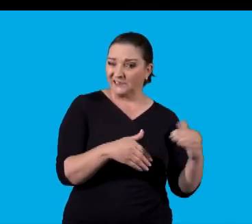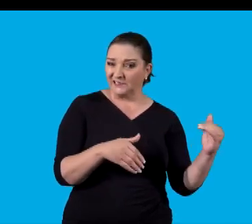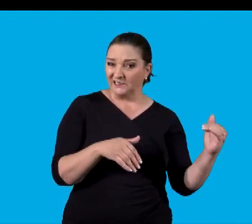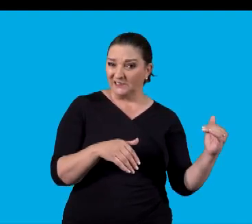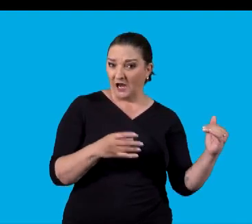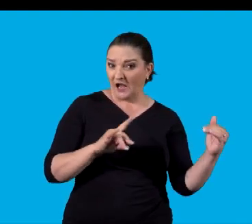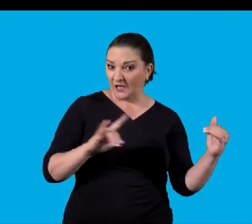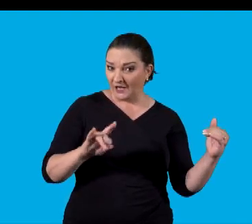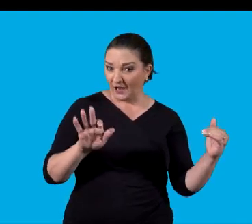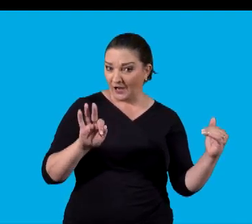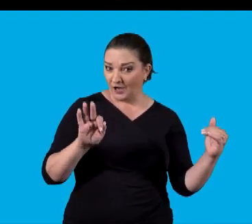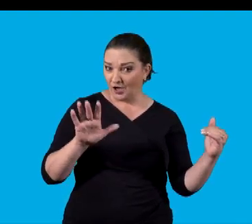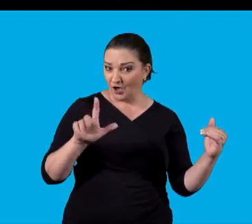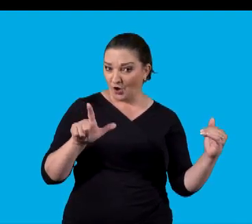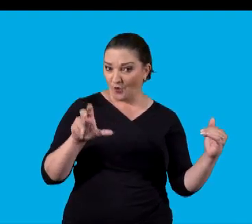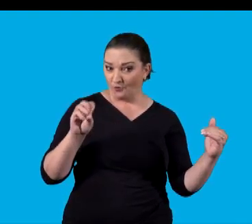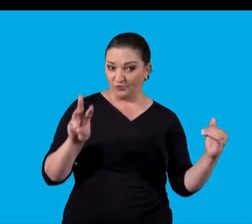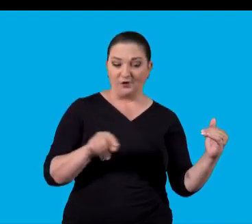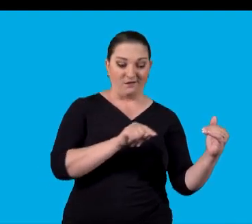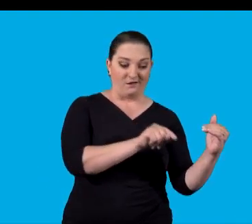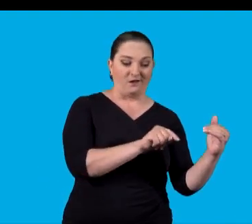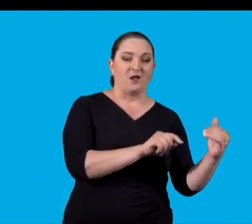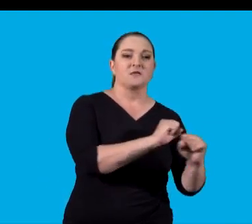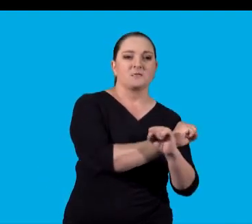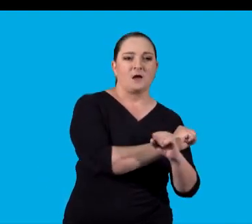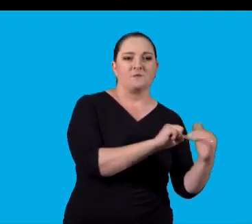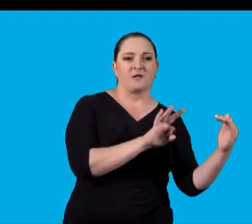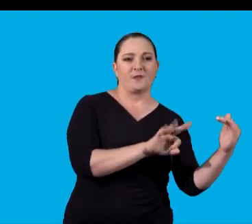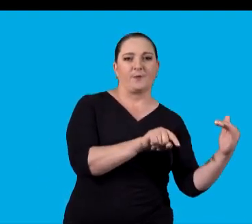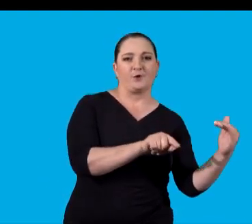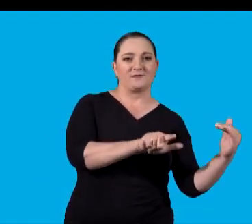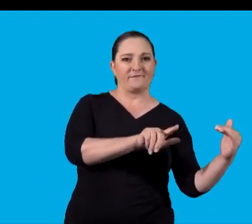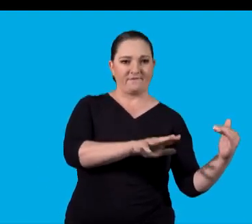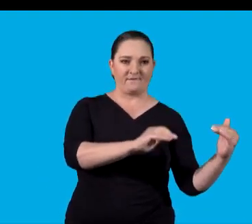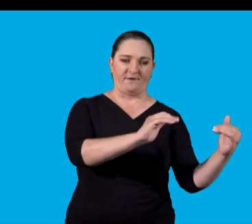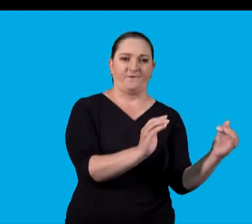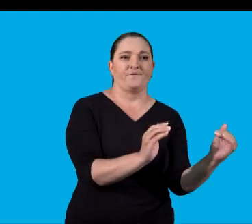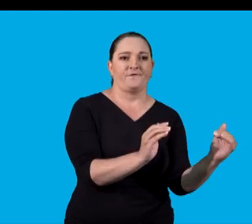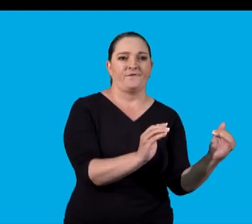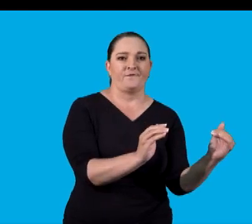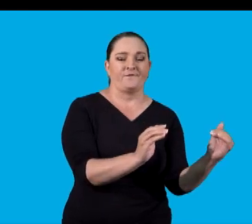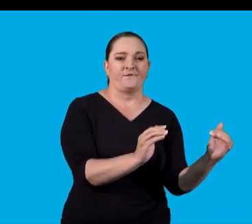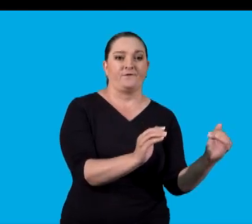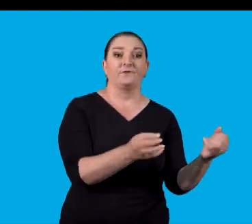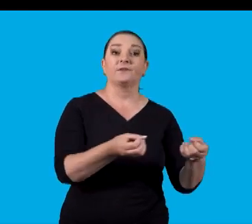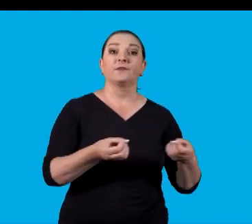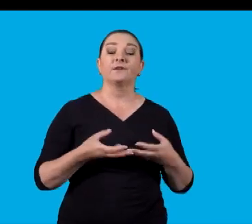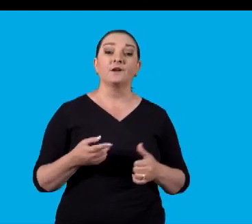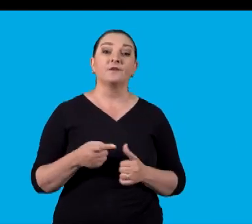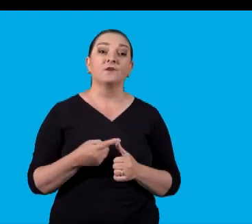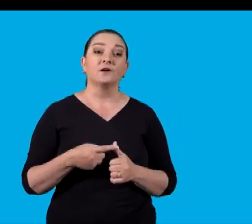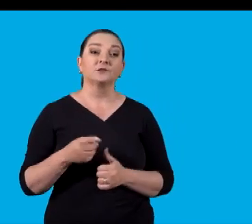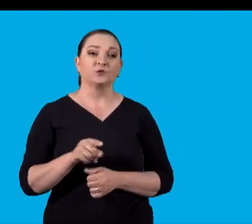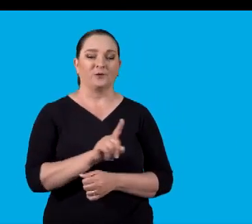shares. And how much do we record in the cash flow? We record the 3 Rand 75 multiplied